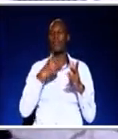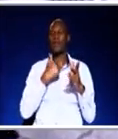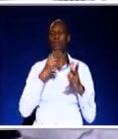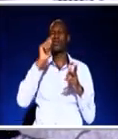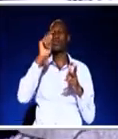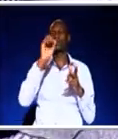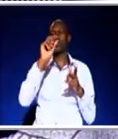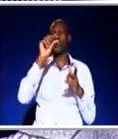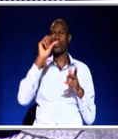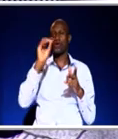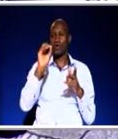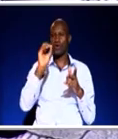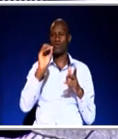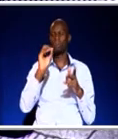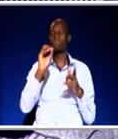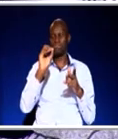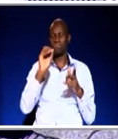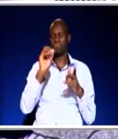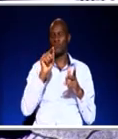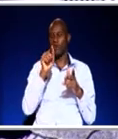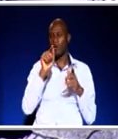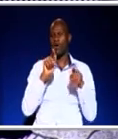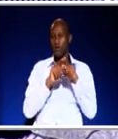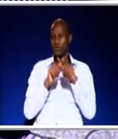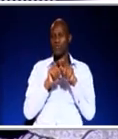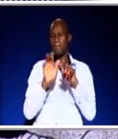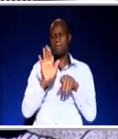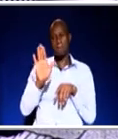can see the Togoland. This one also